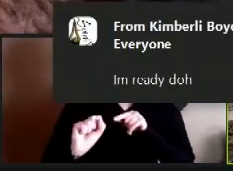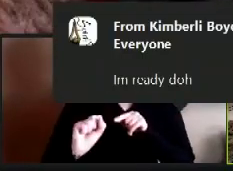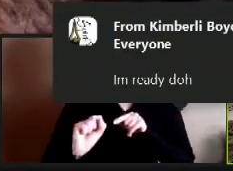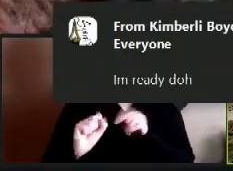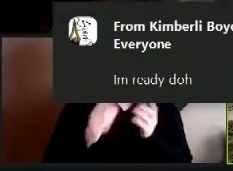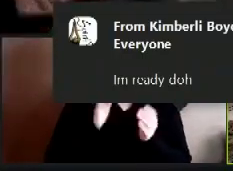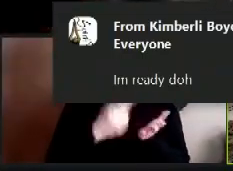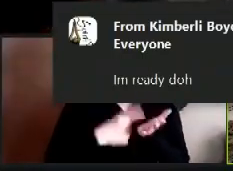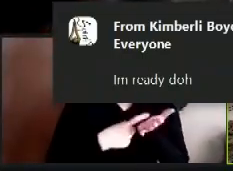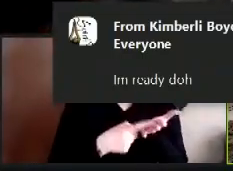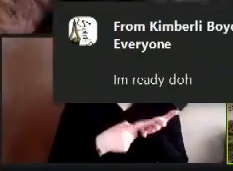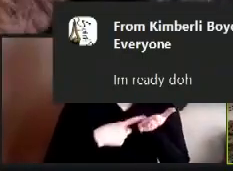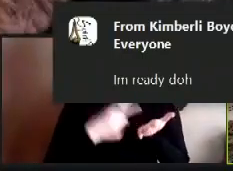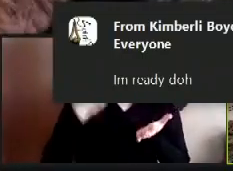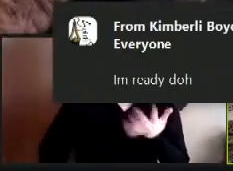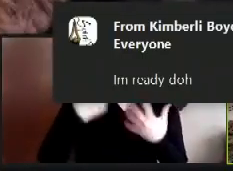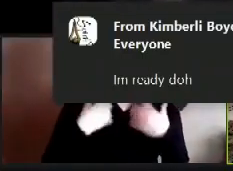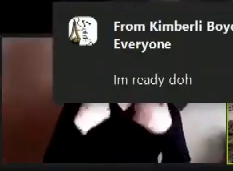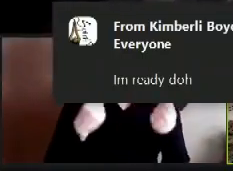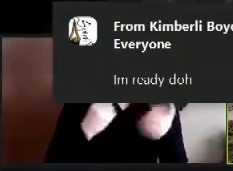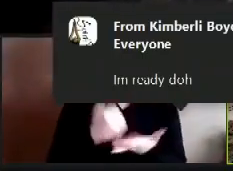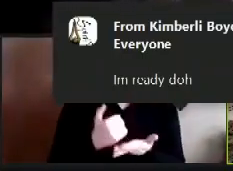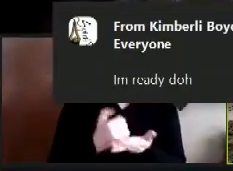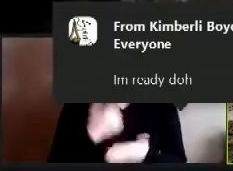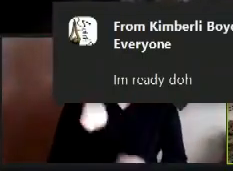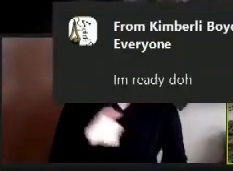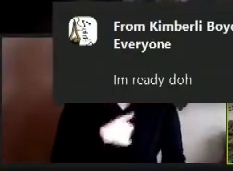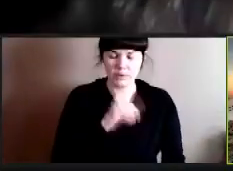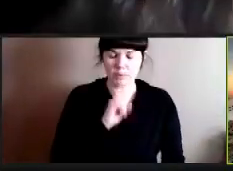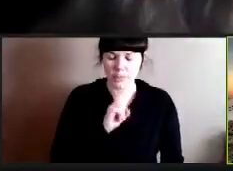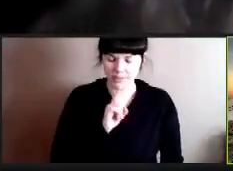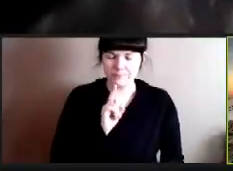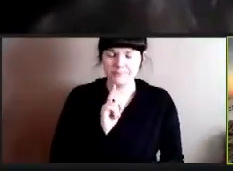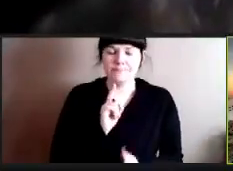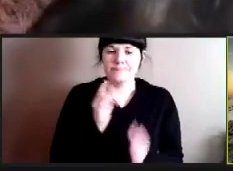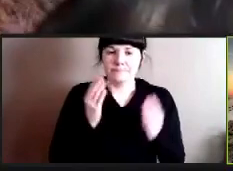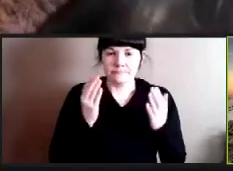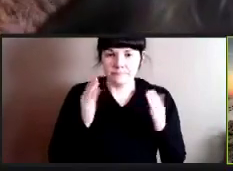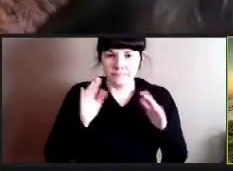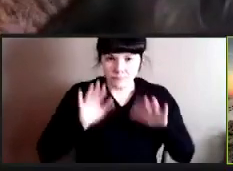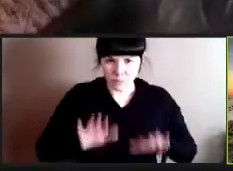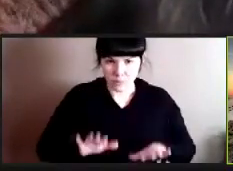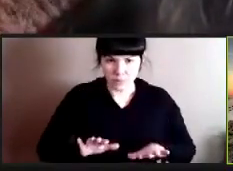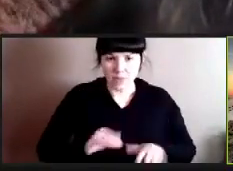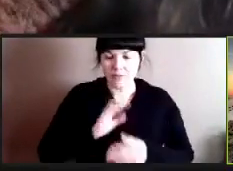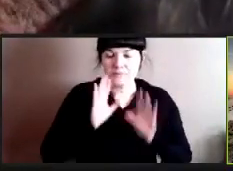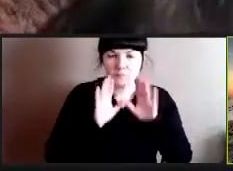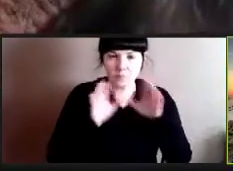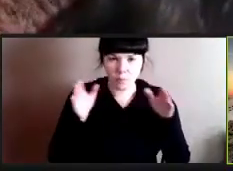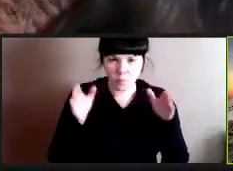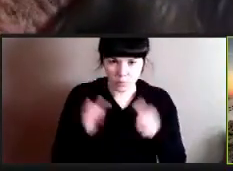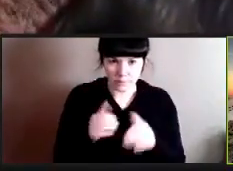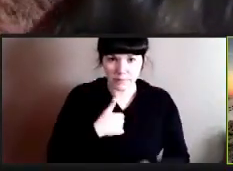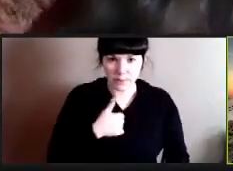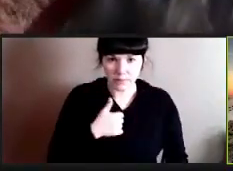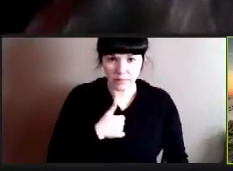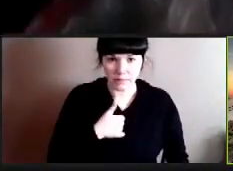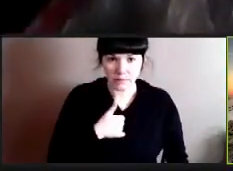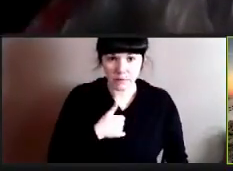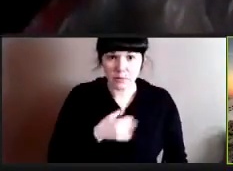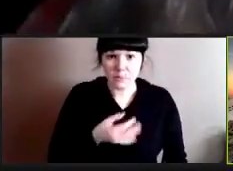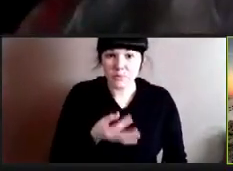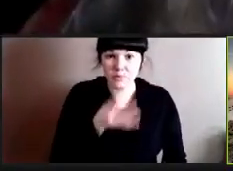know, centering ourselves. You know, we're approaching the 1 year anniversary of when COVID